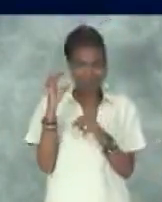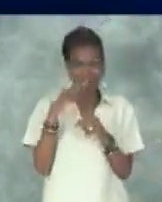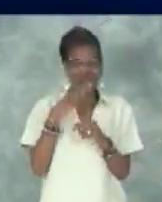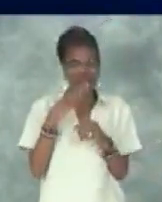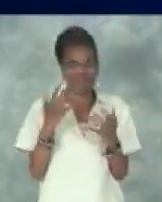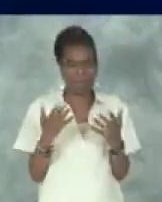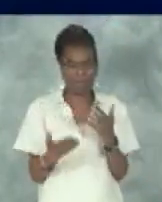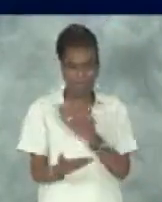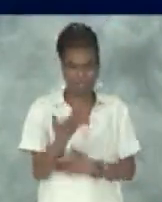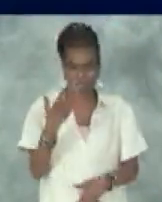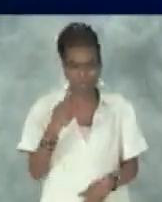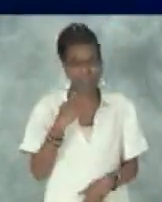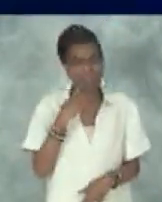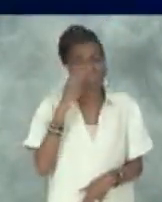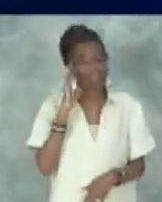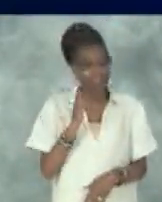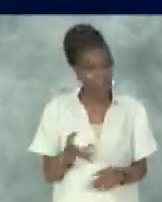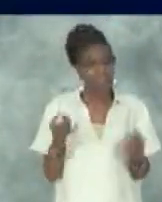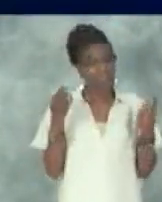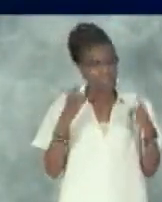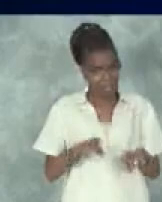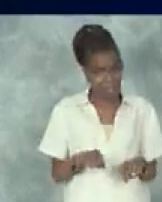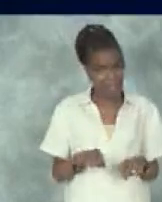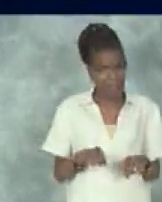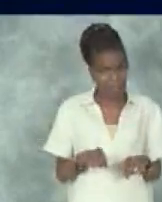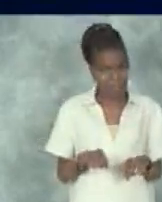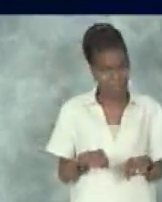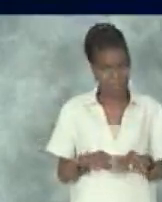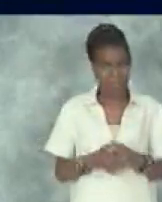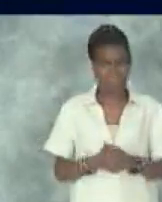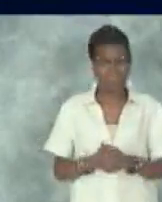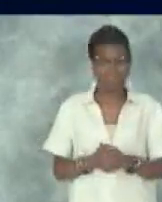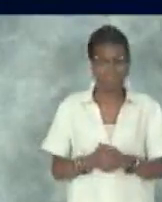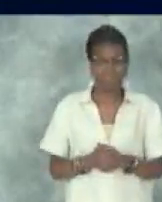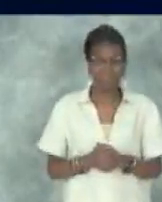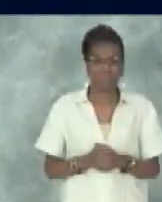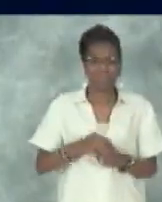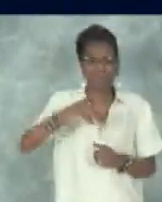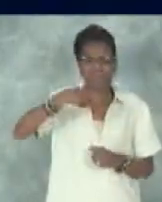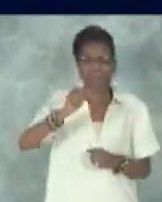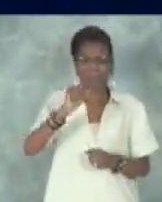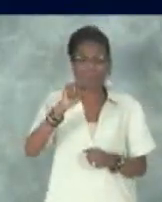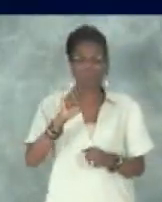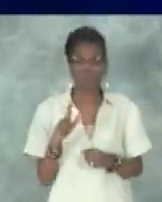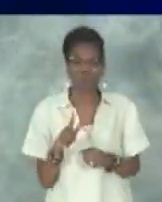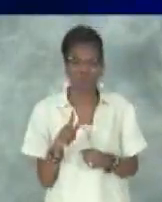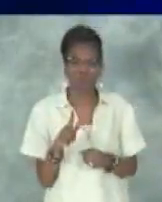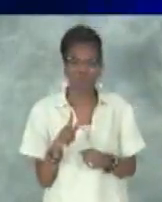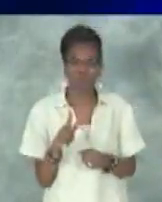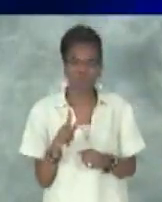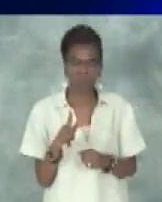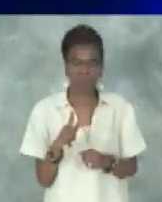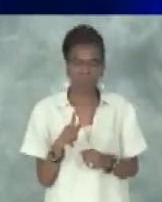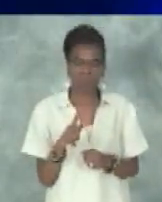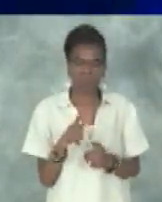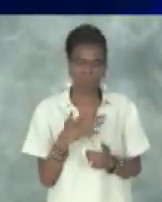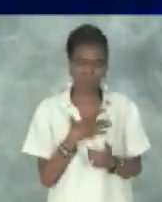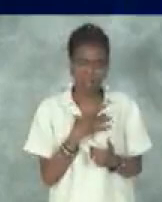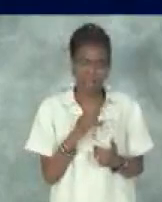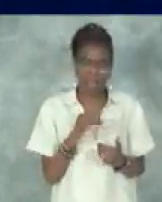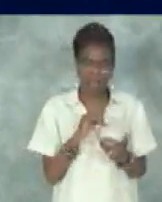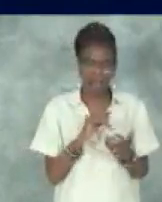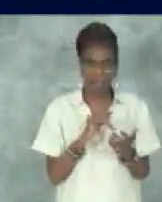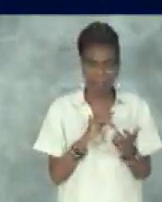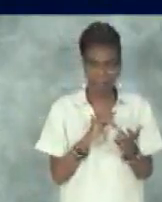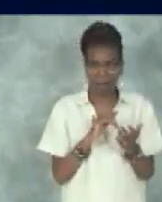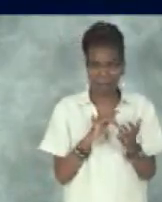what I want to talk about. It shall come to pass. You know, Paul is writing, I love the book of Philippians, and we're going to walk with it for a